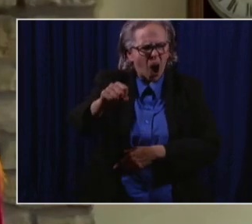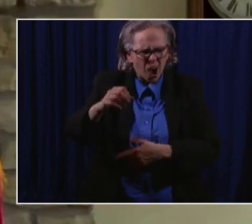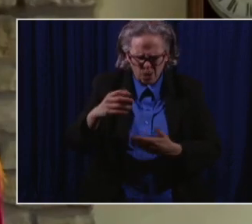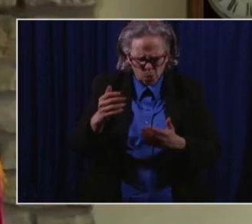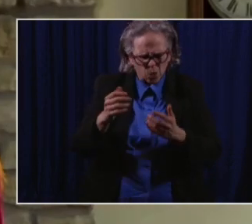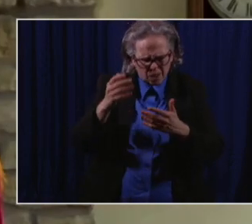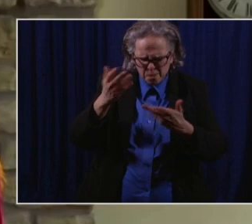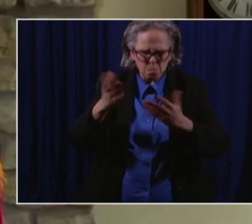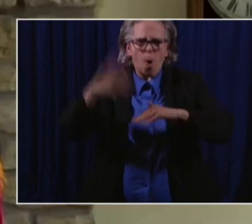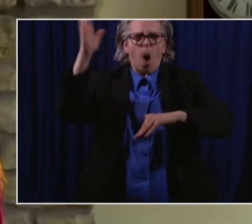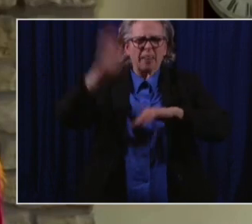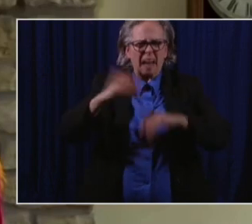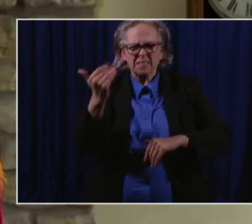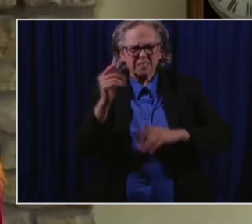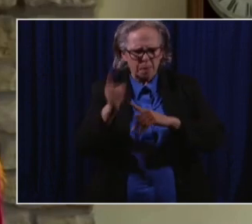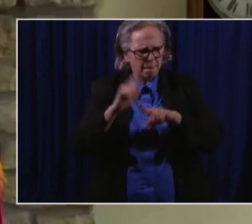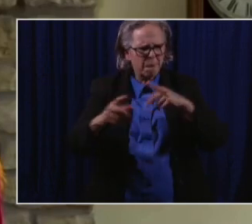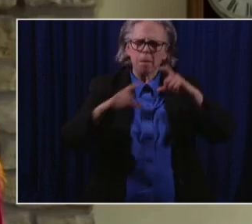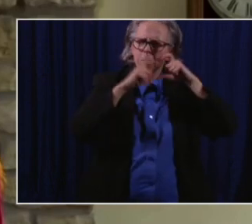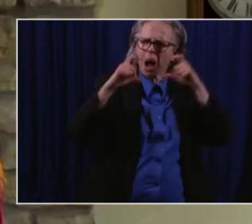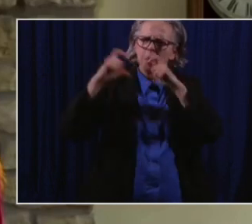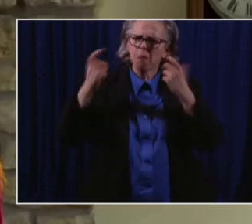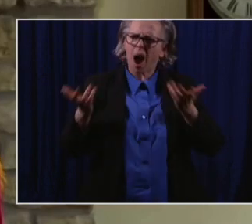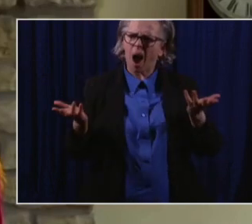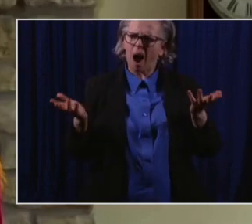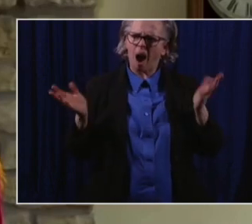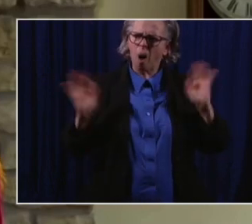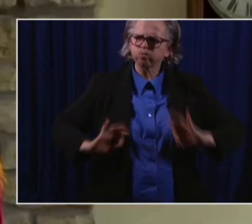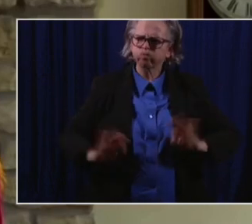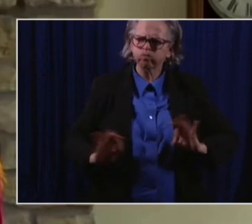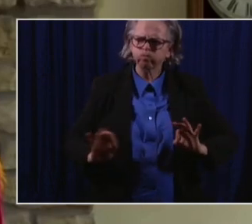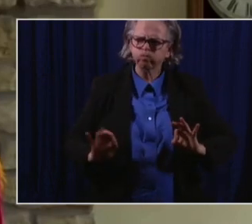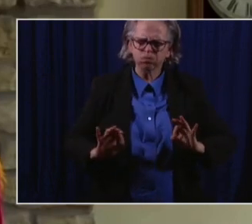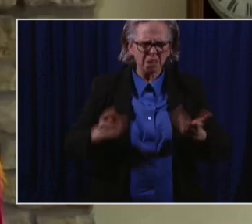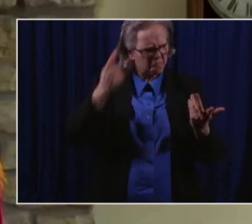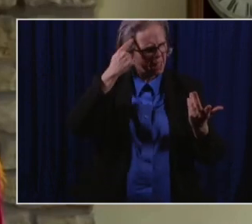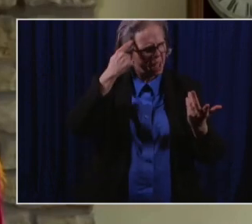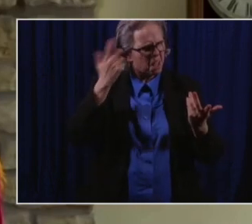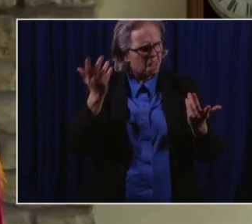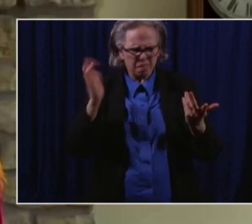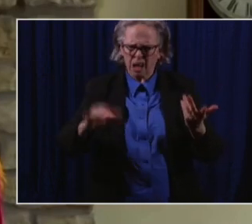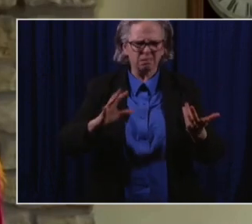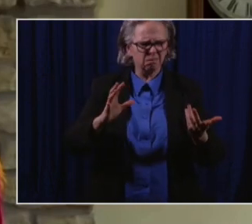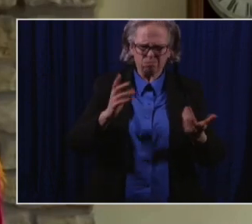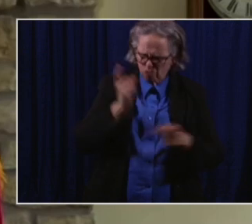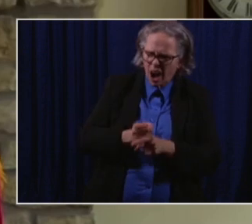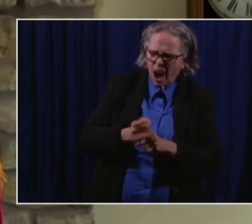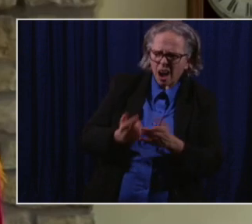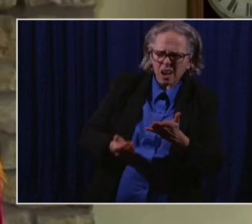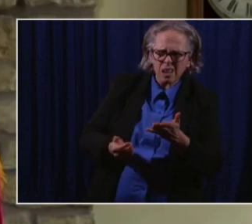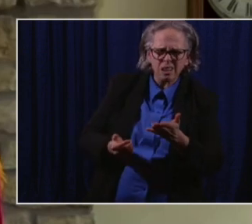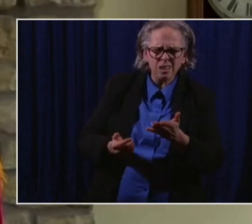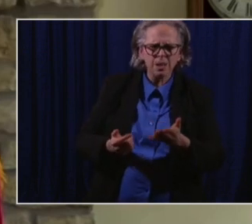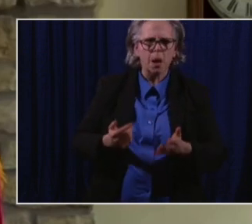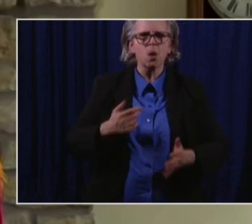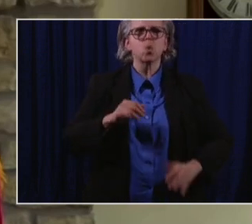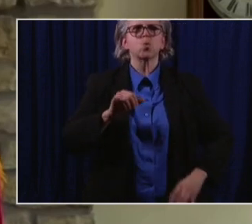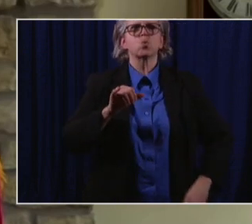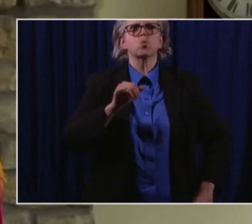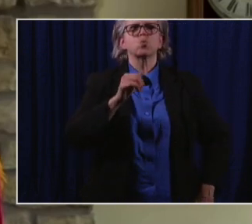masks. And shouldn't that count for something? So we're looking at this.